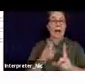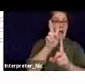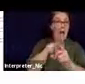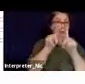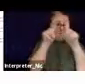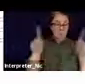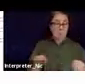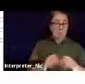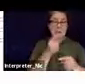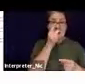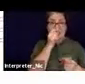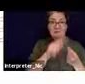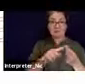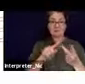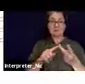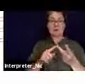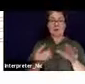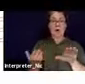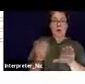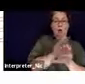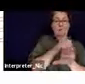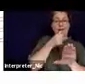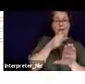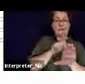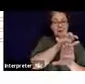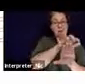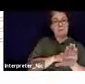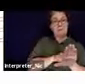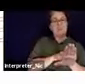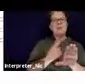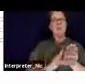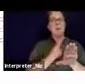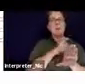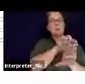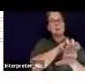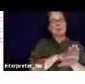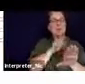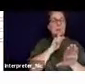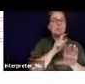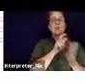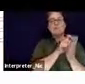covering letter. You could do it as part of that personal statement that people often write on their CVs.